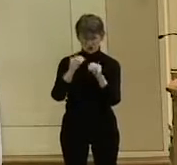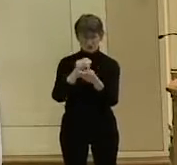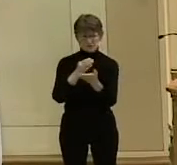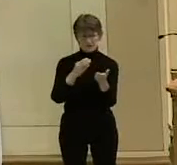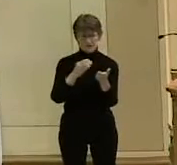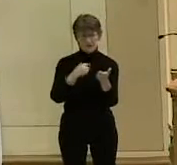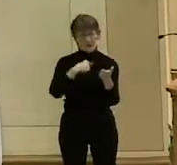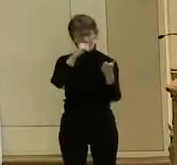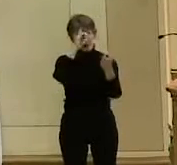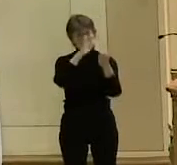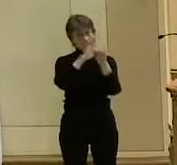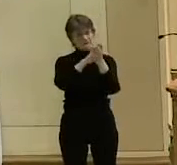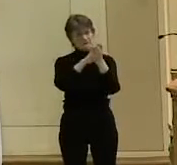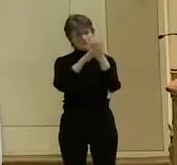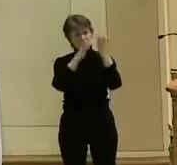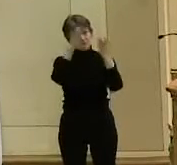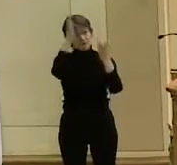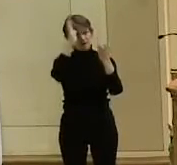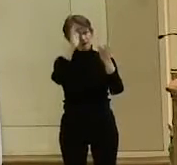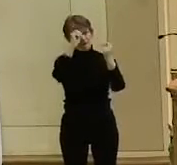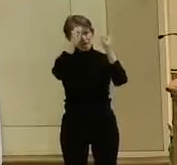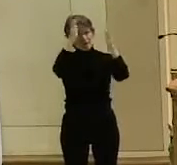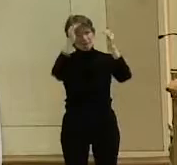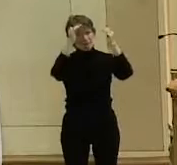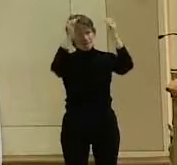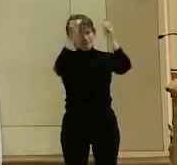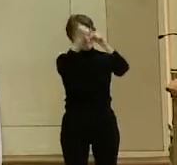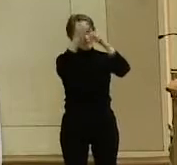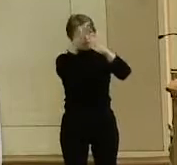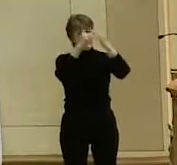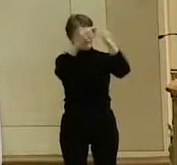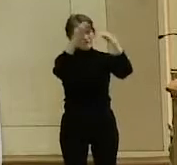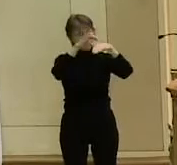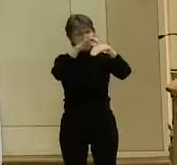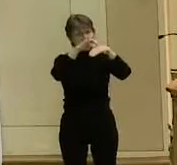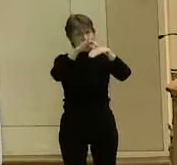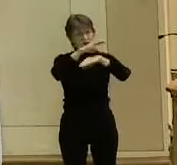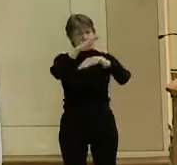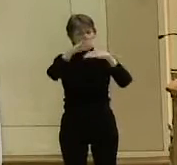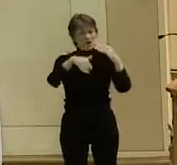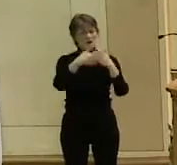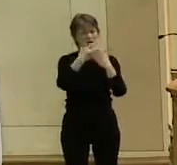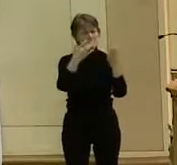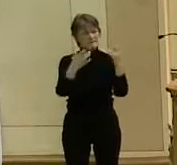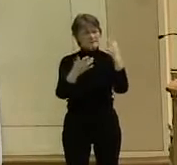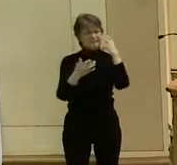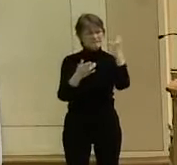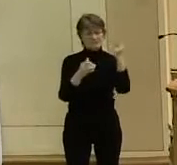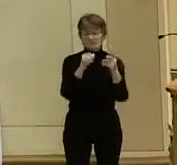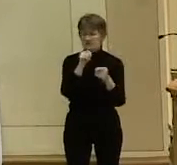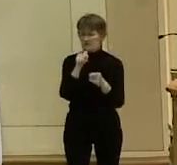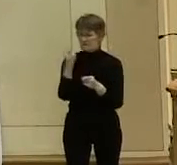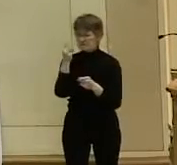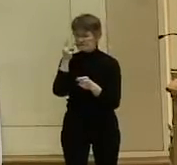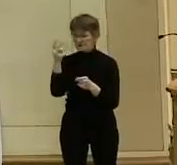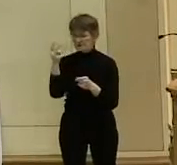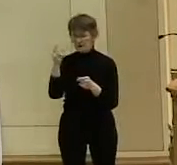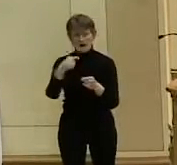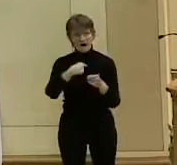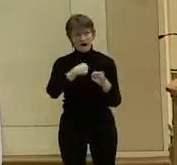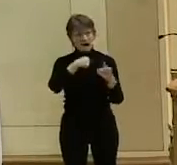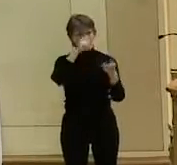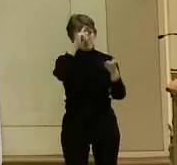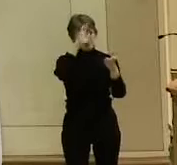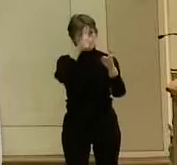I believe in one God, the Father, the Almighty, maker of heaven and earth, of all things visible and